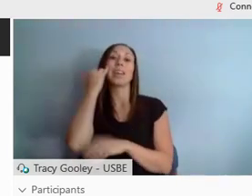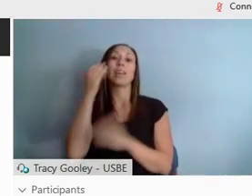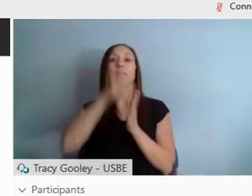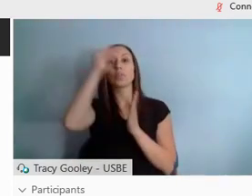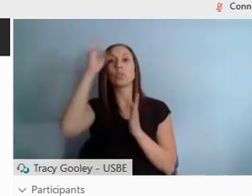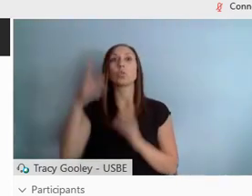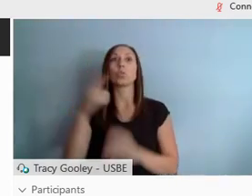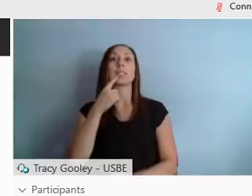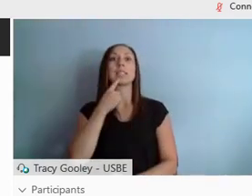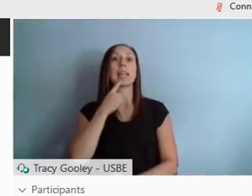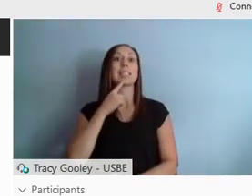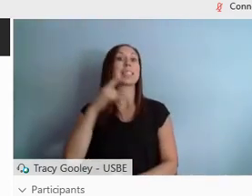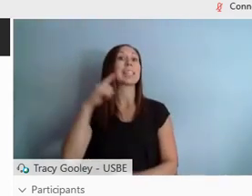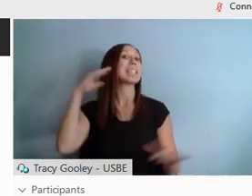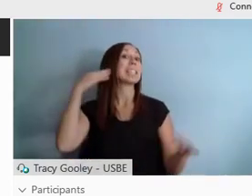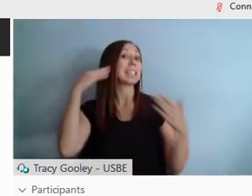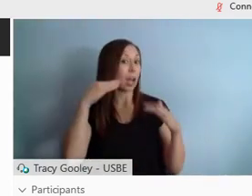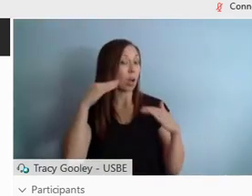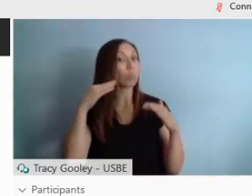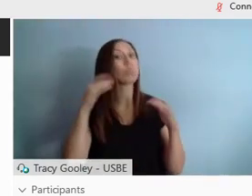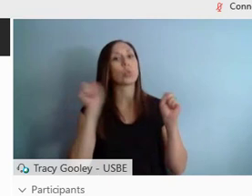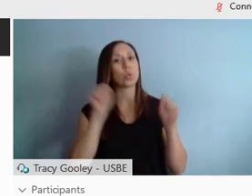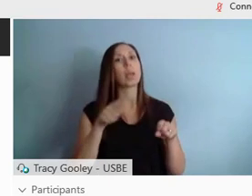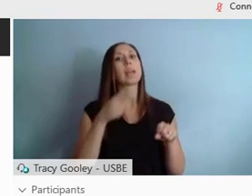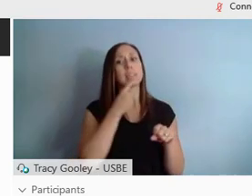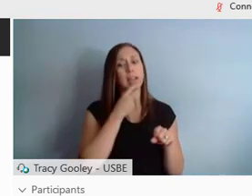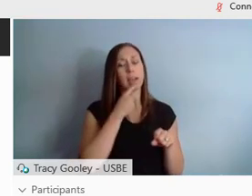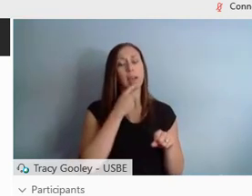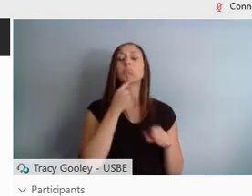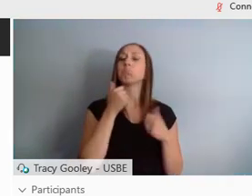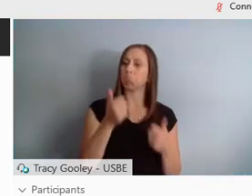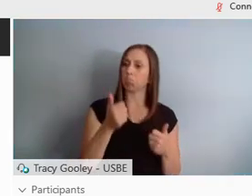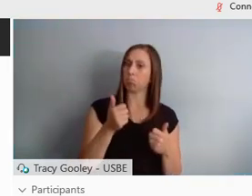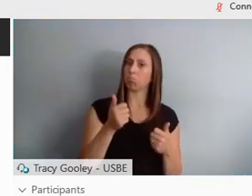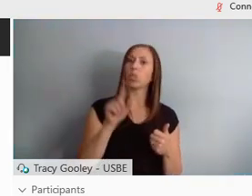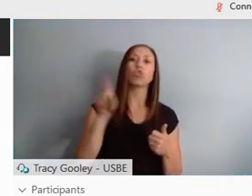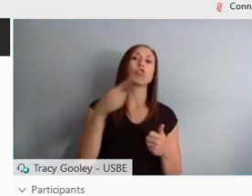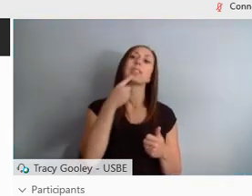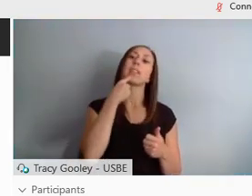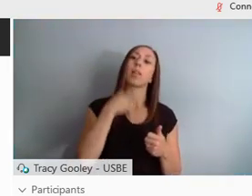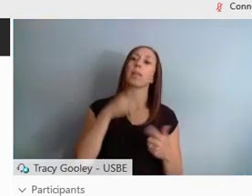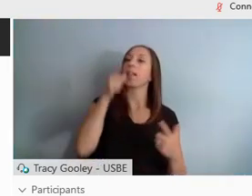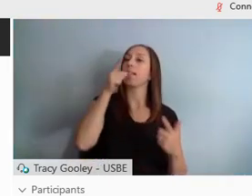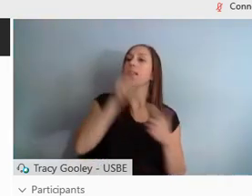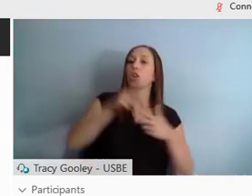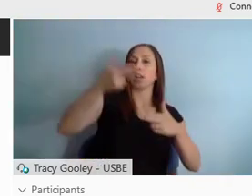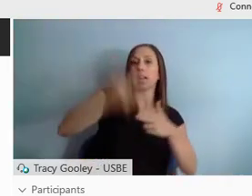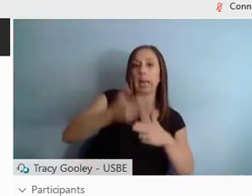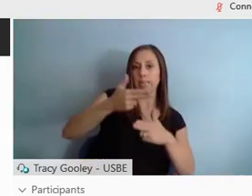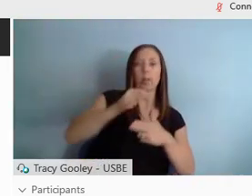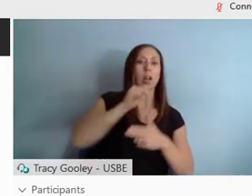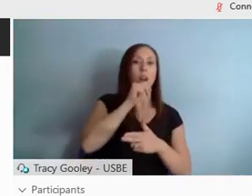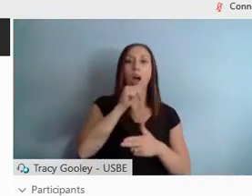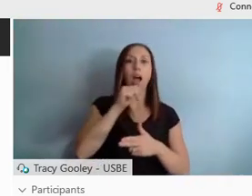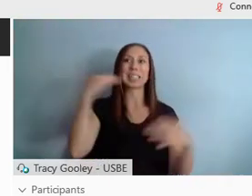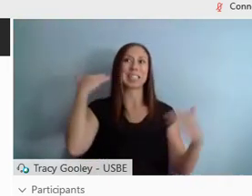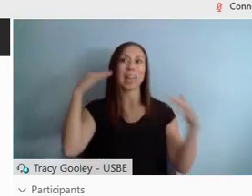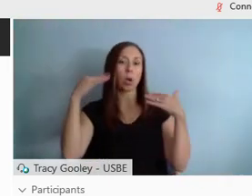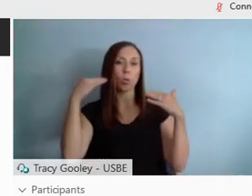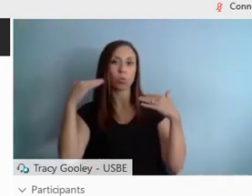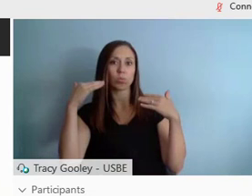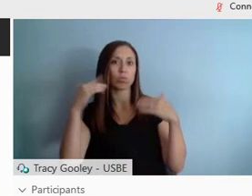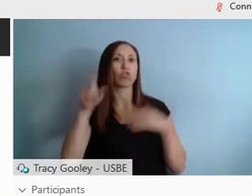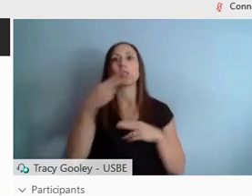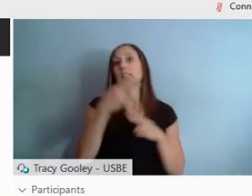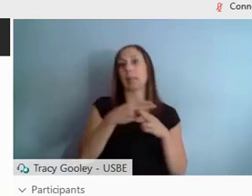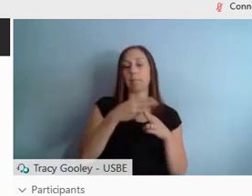letter sound, you can prompt as necessary, just say the letter name. Once they've attempted